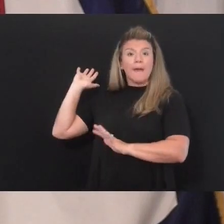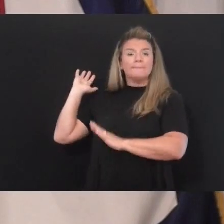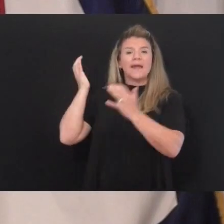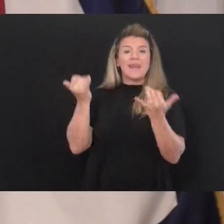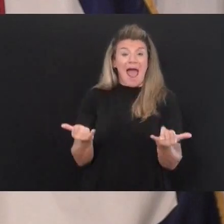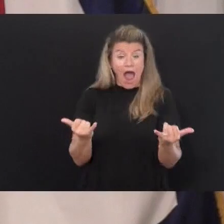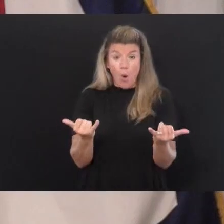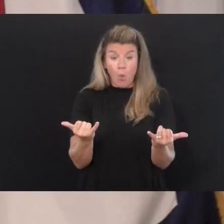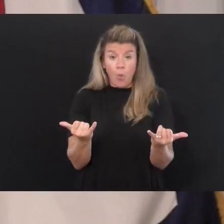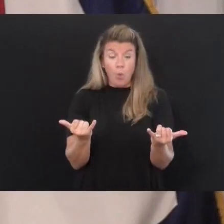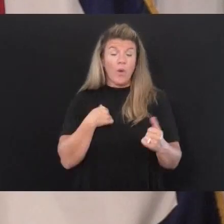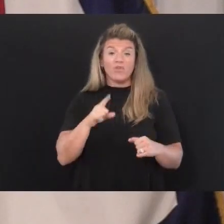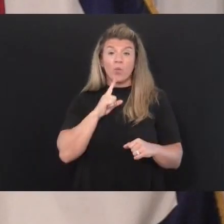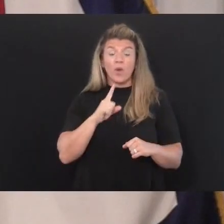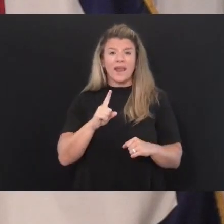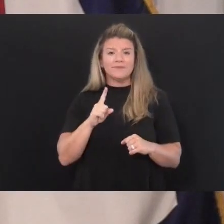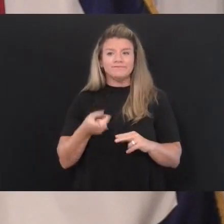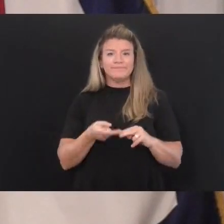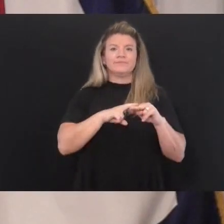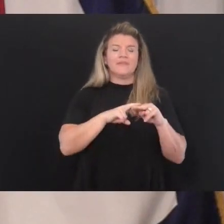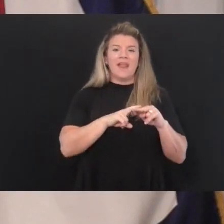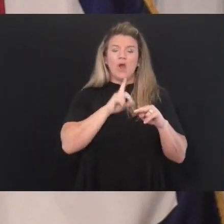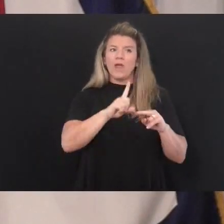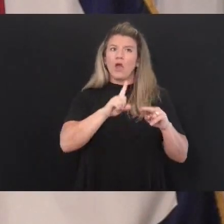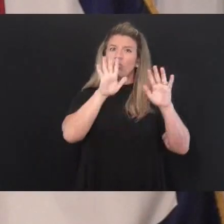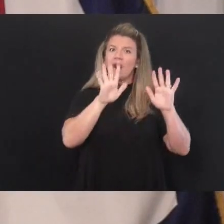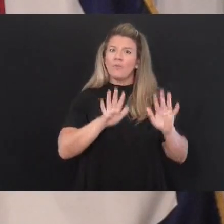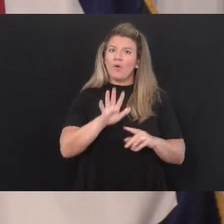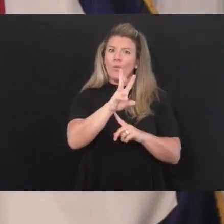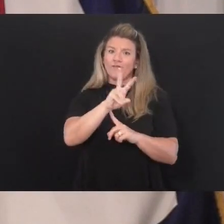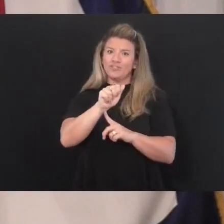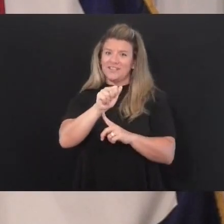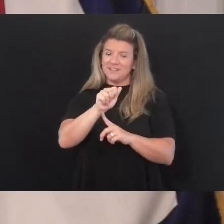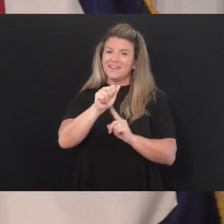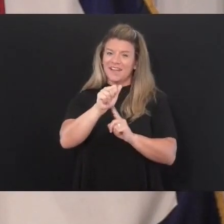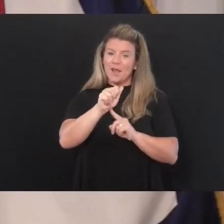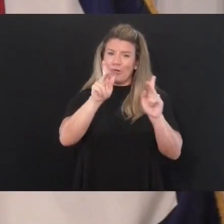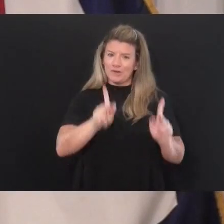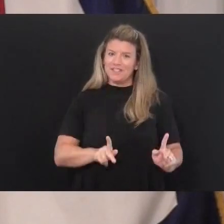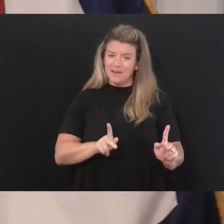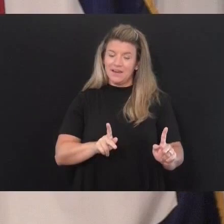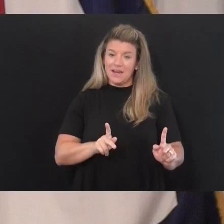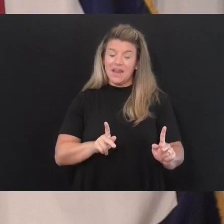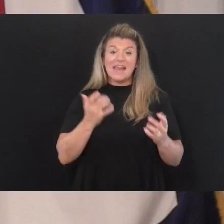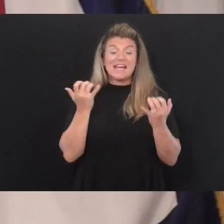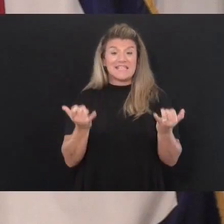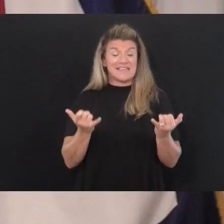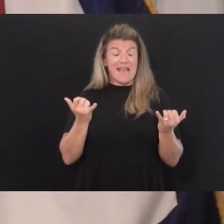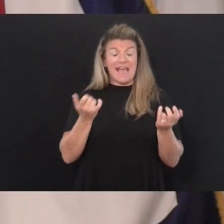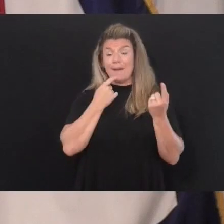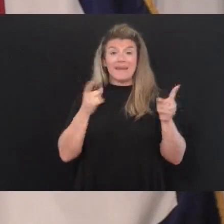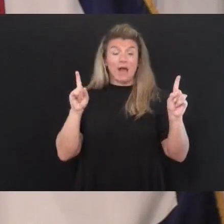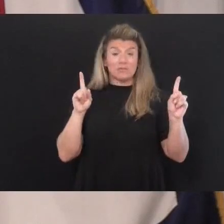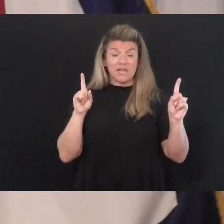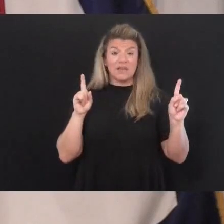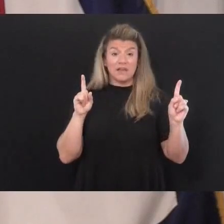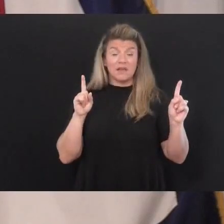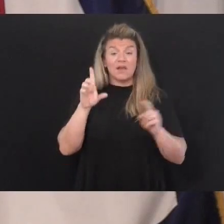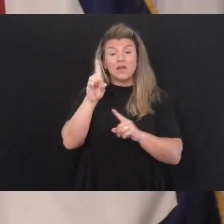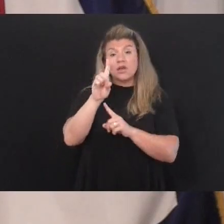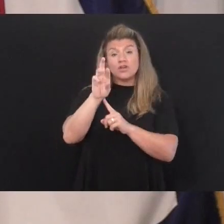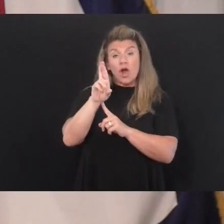too. Now, I'm surely not being derogatory towards anyone that